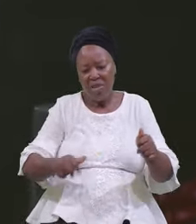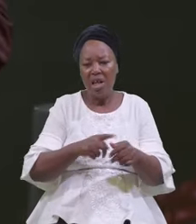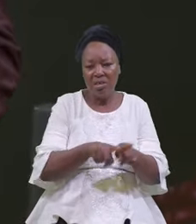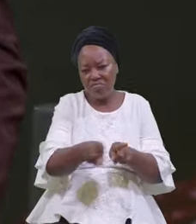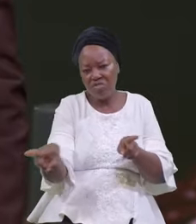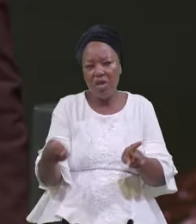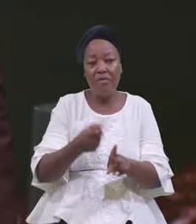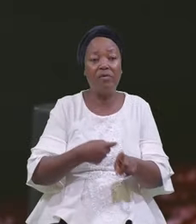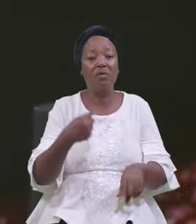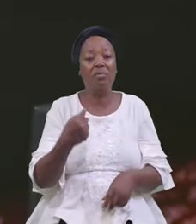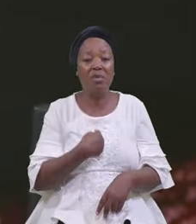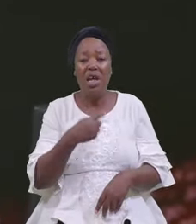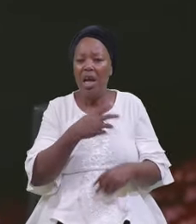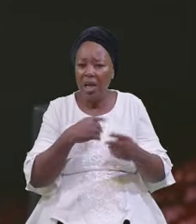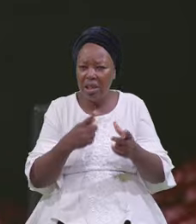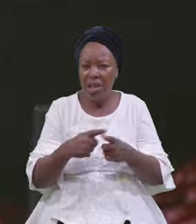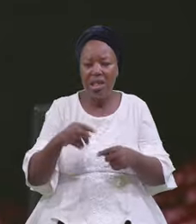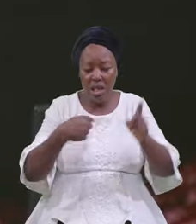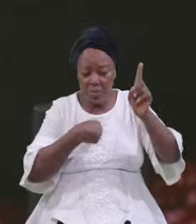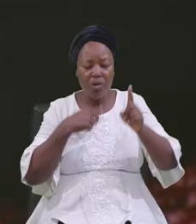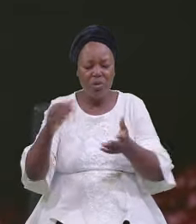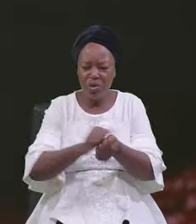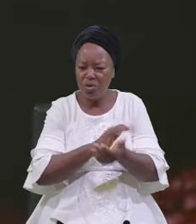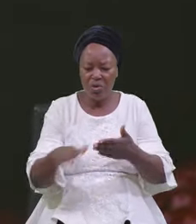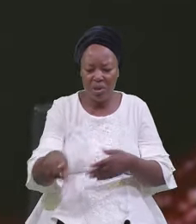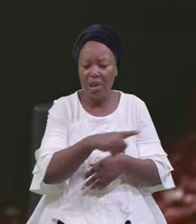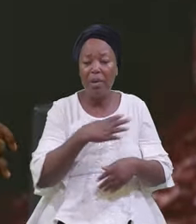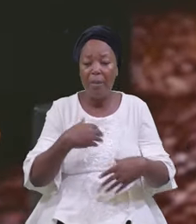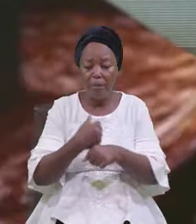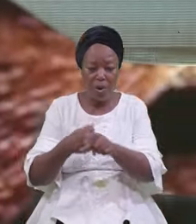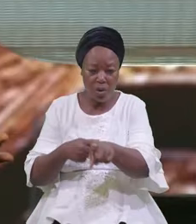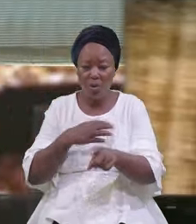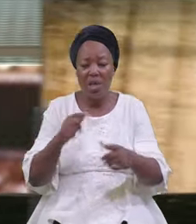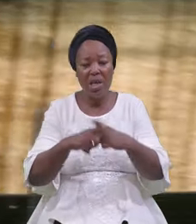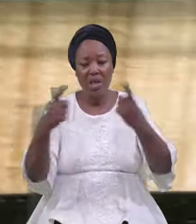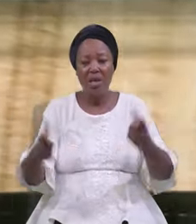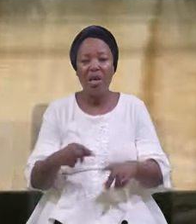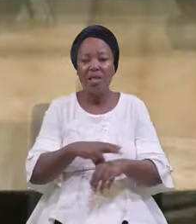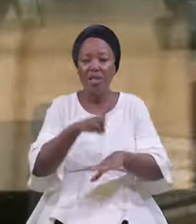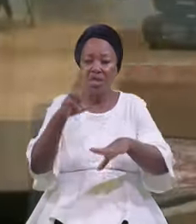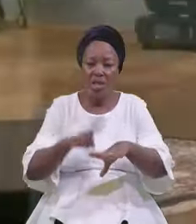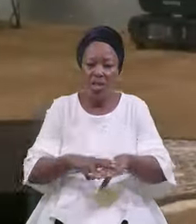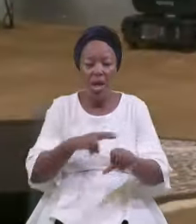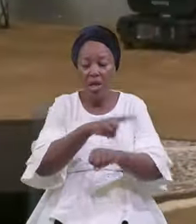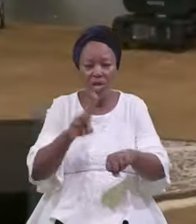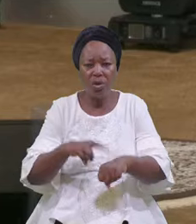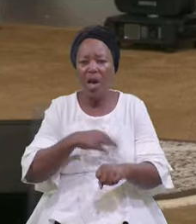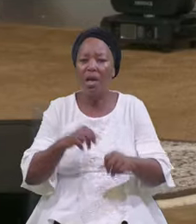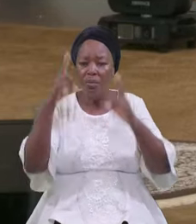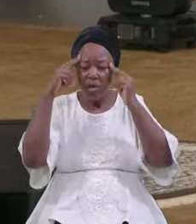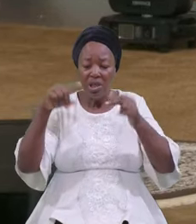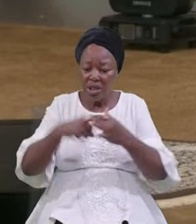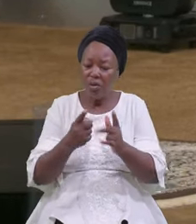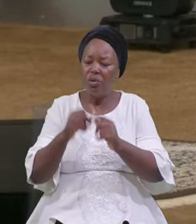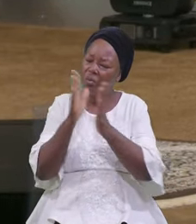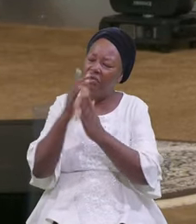far from me, and I will destroy them and make you a great nation. And Moses began to pray for them, saying,